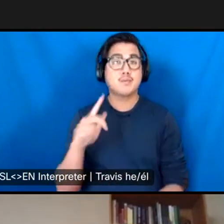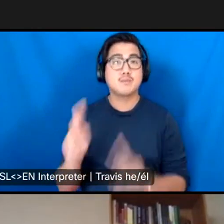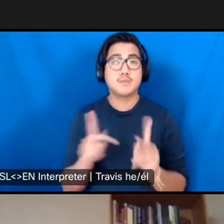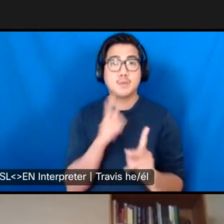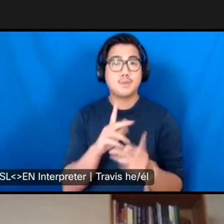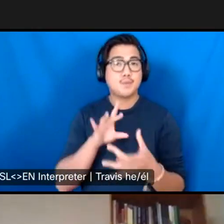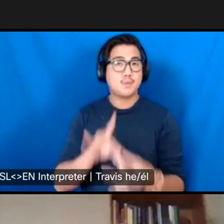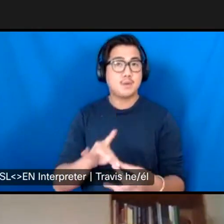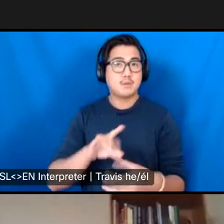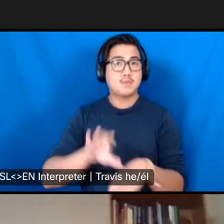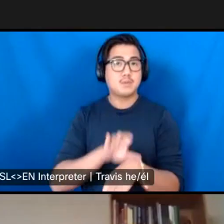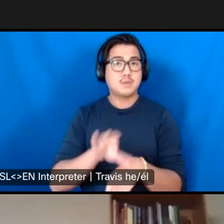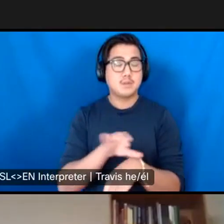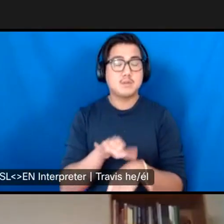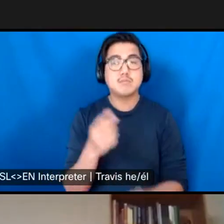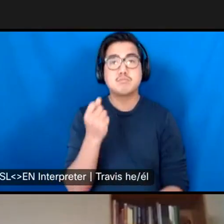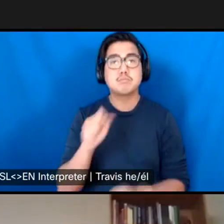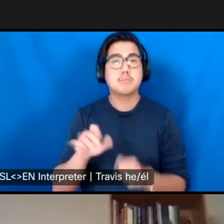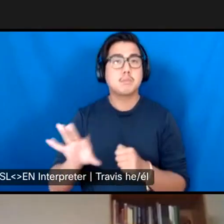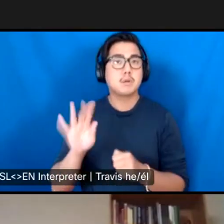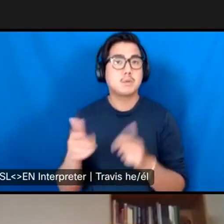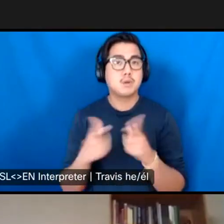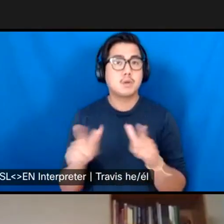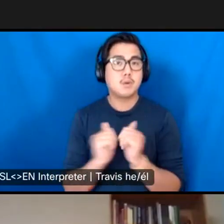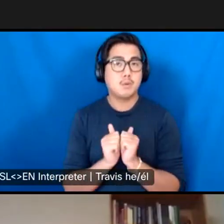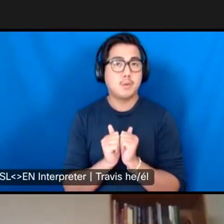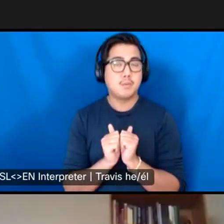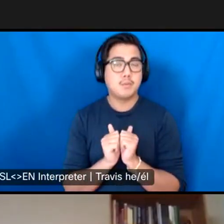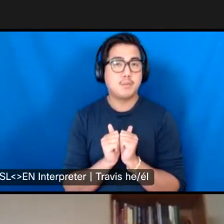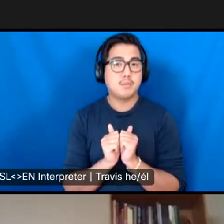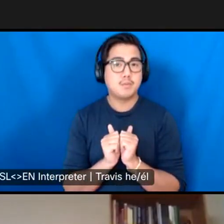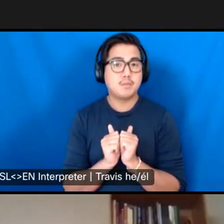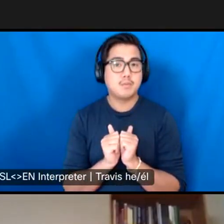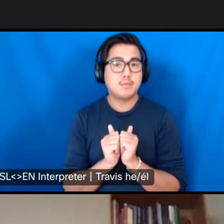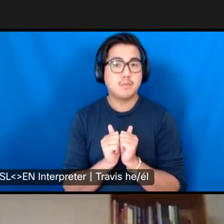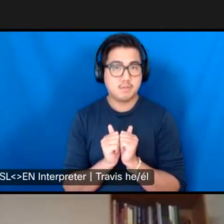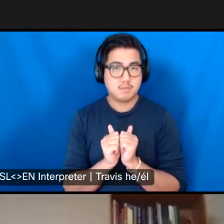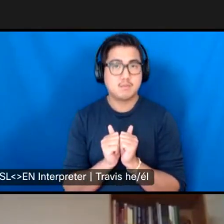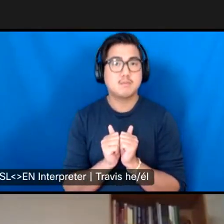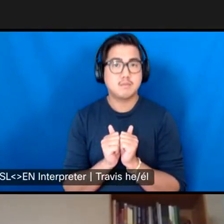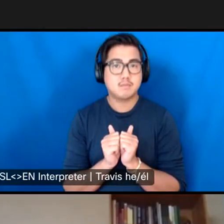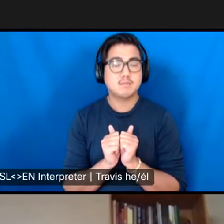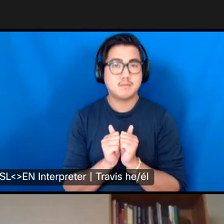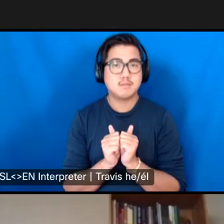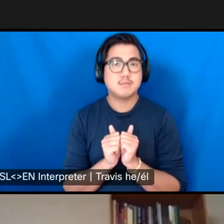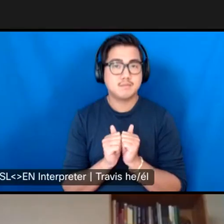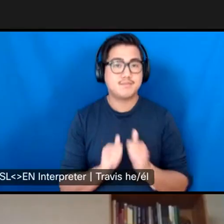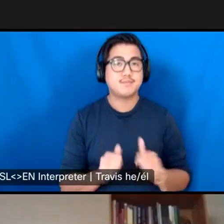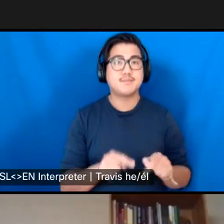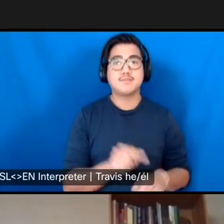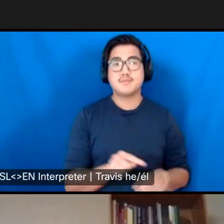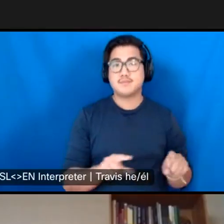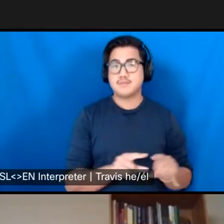computadora, pueden elegir su idioma en haciendo clic en el icono que